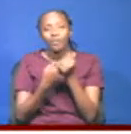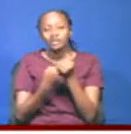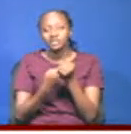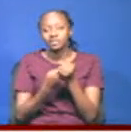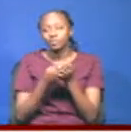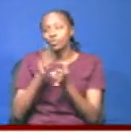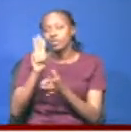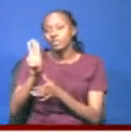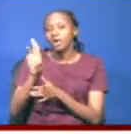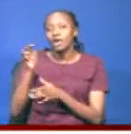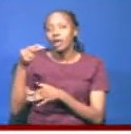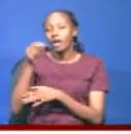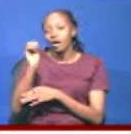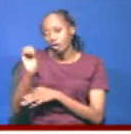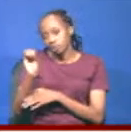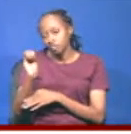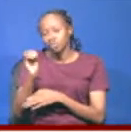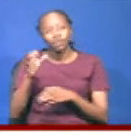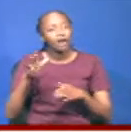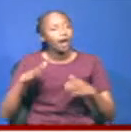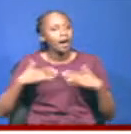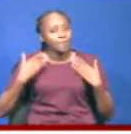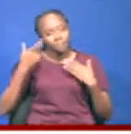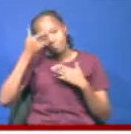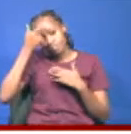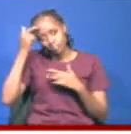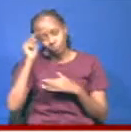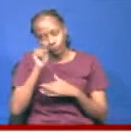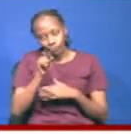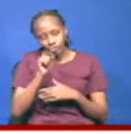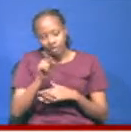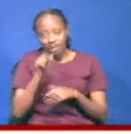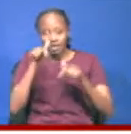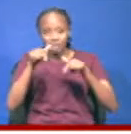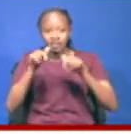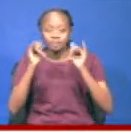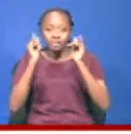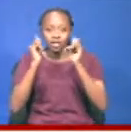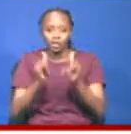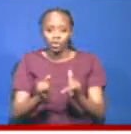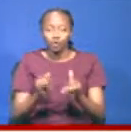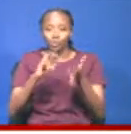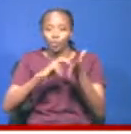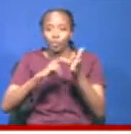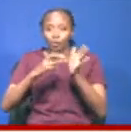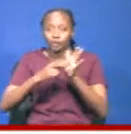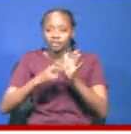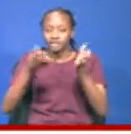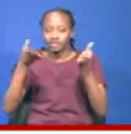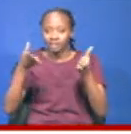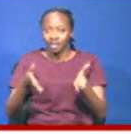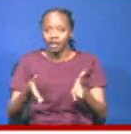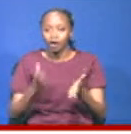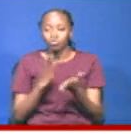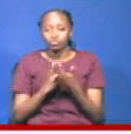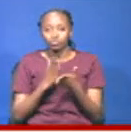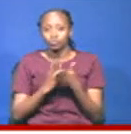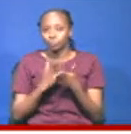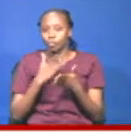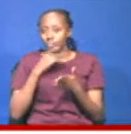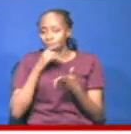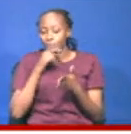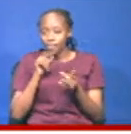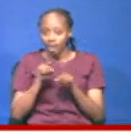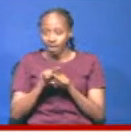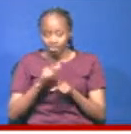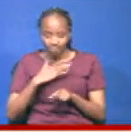that. And with this new project now, I would like to assure you, my brother,